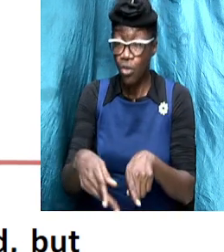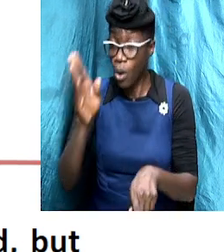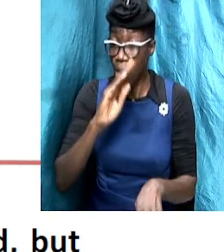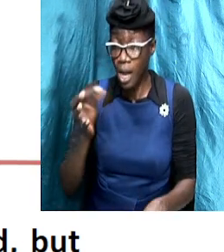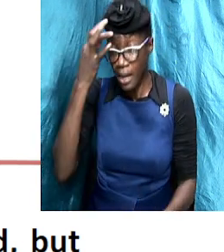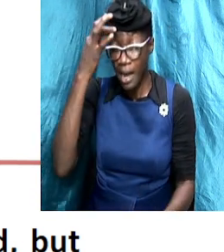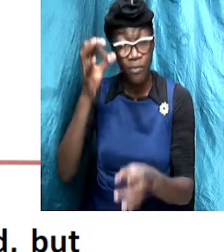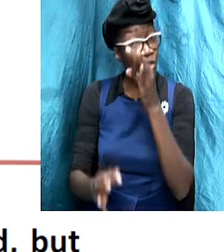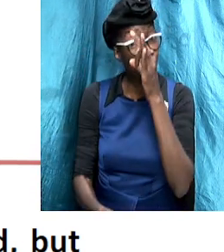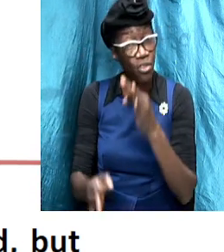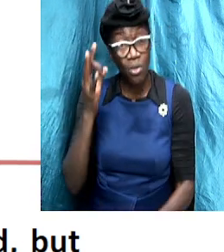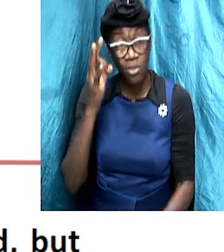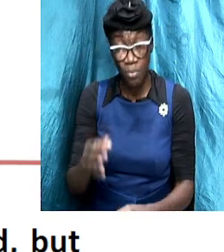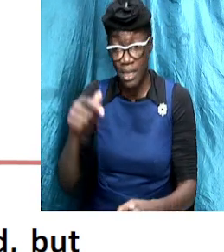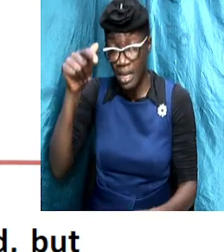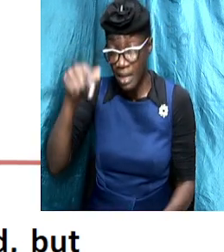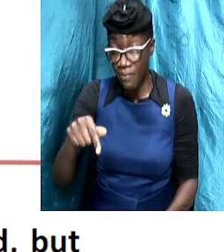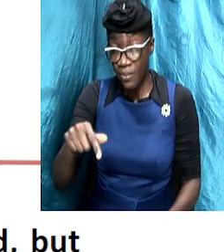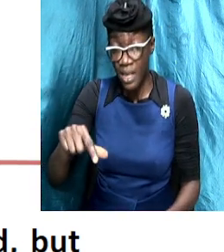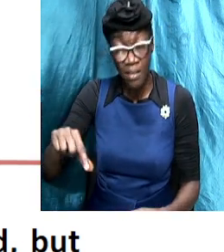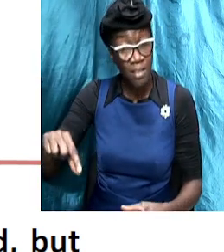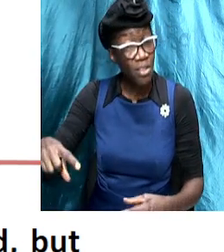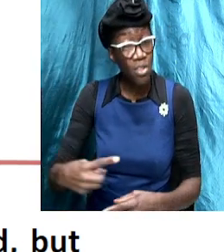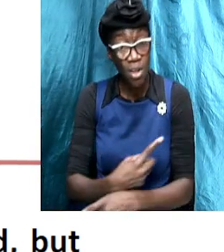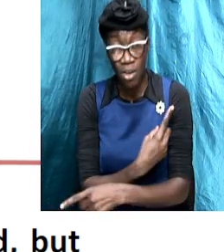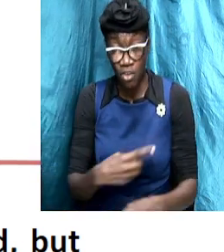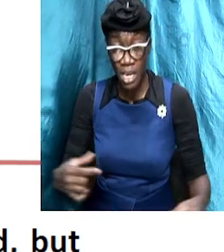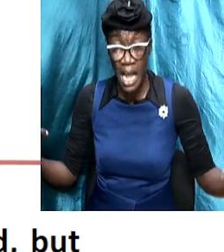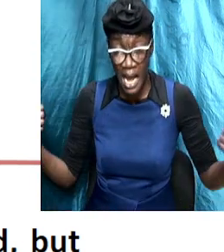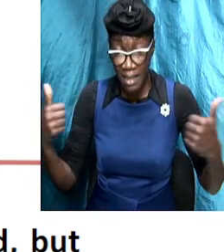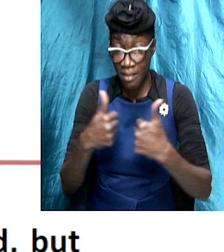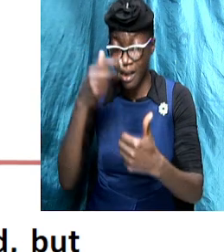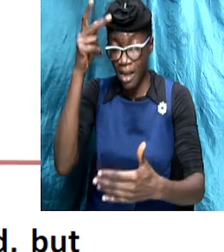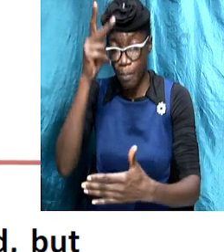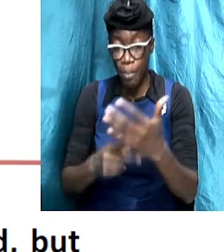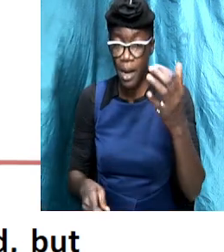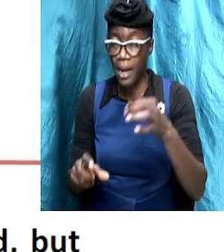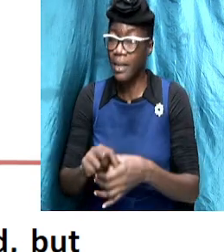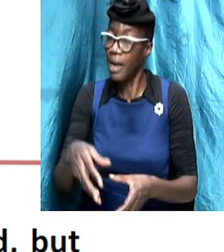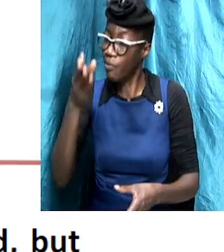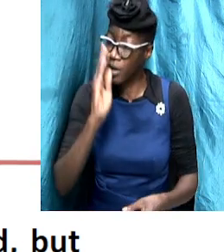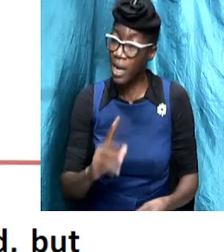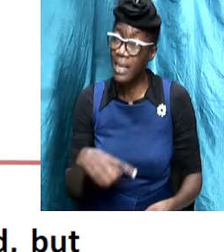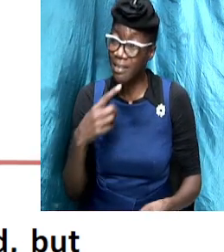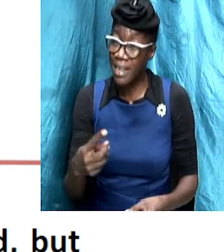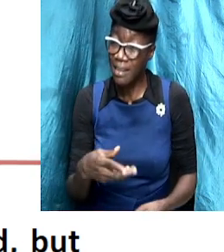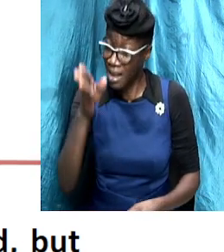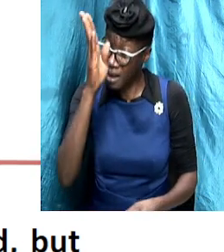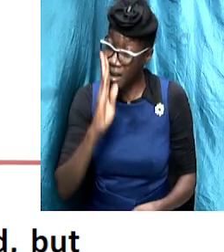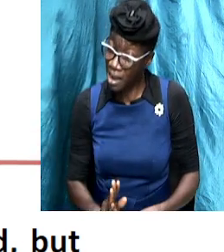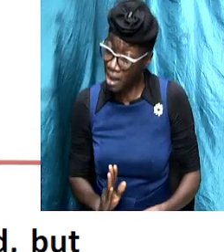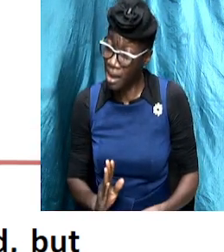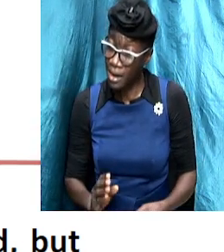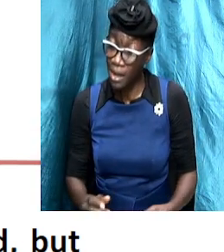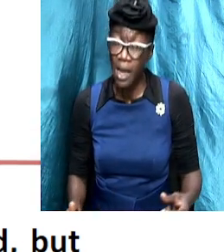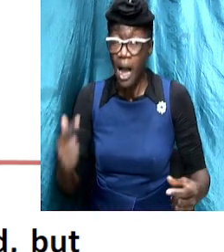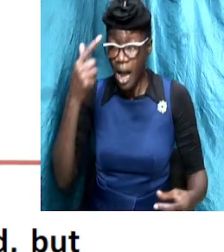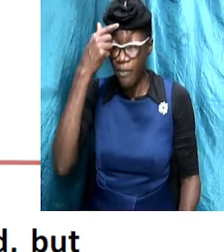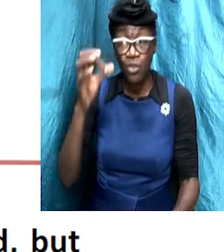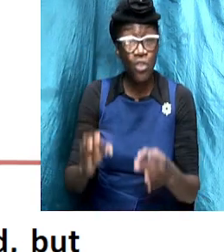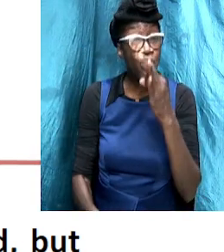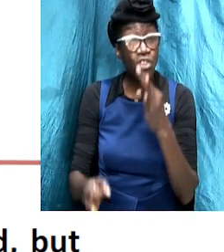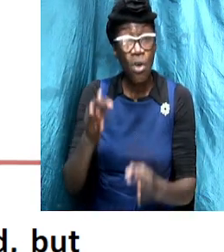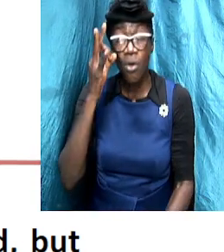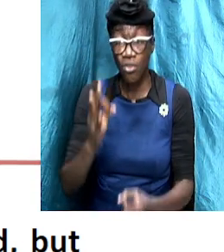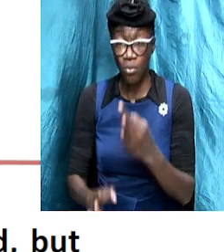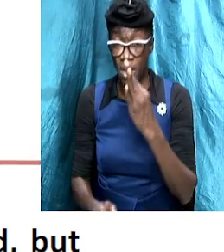him. This doctrine attacks a part of God, which says that attacks the part of him that says he's a God of judgment. And he is.